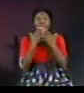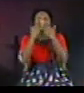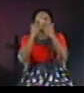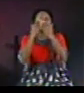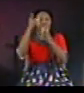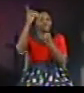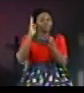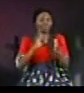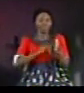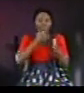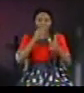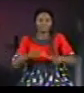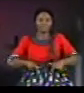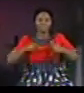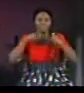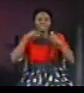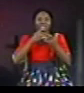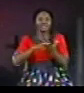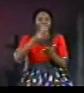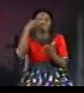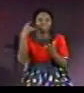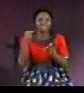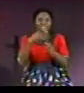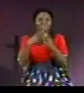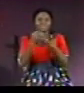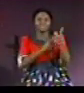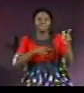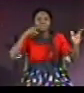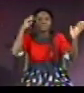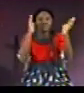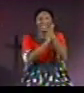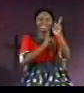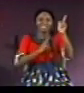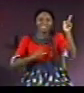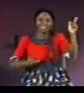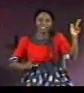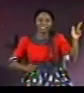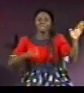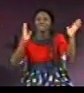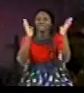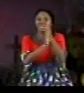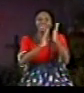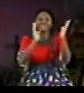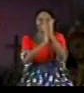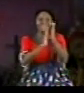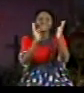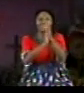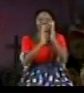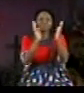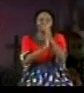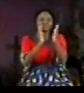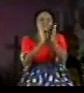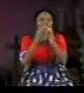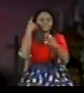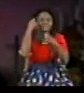Lord. Amen. Praise the Amen. Lord. Put your hands together for the Lord.